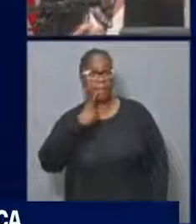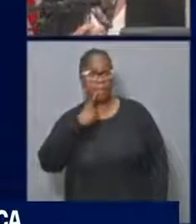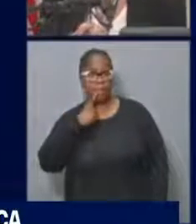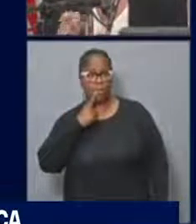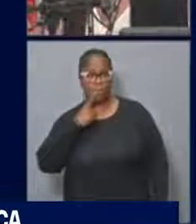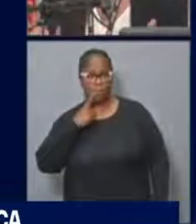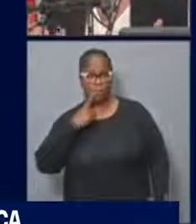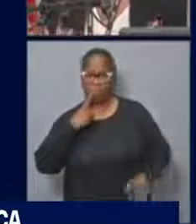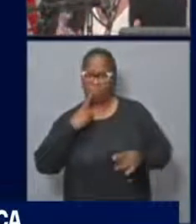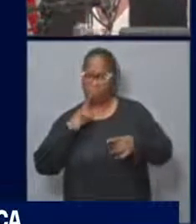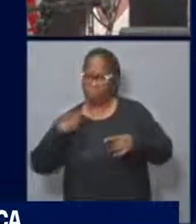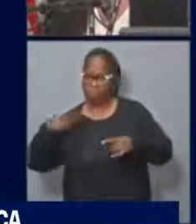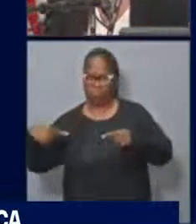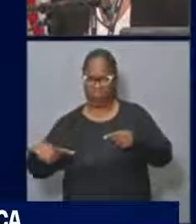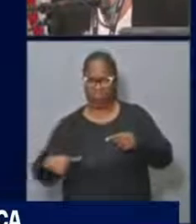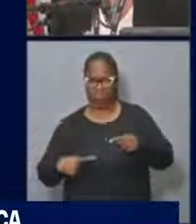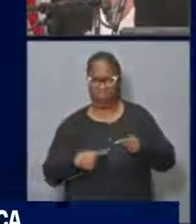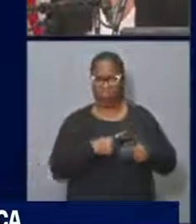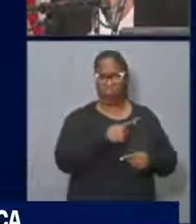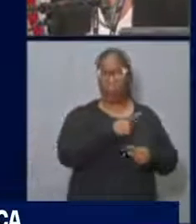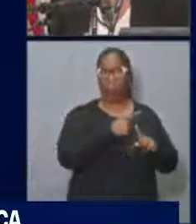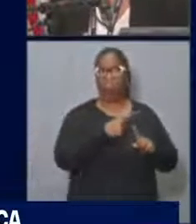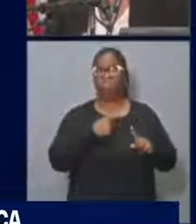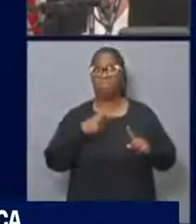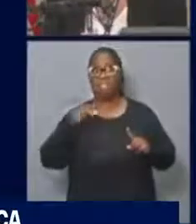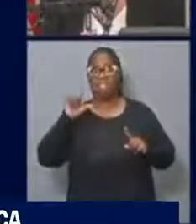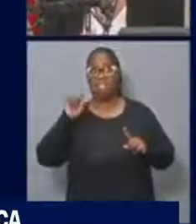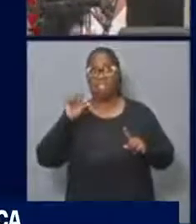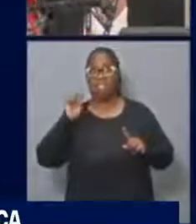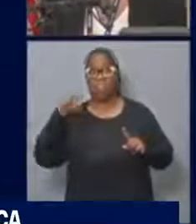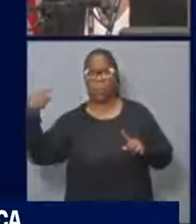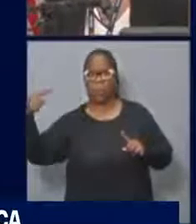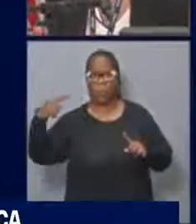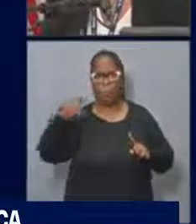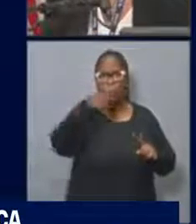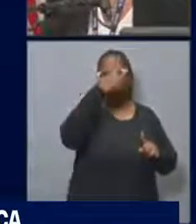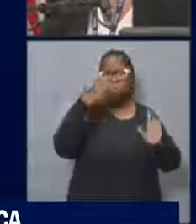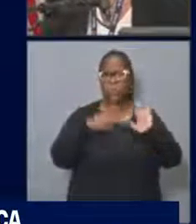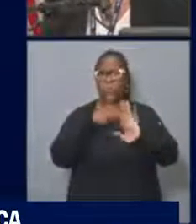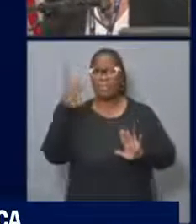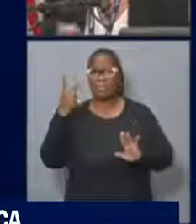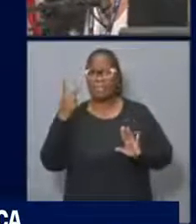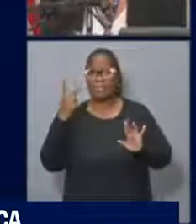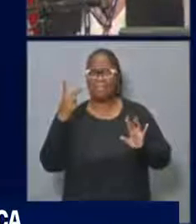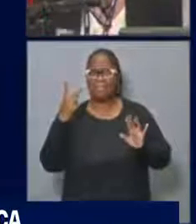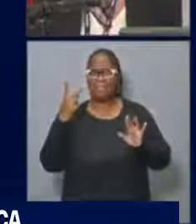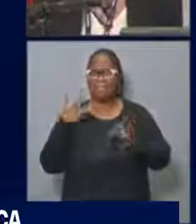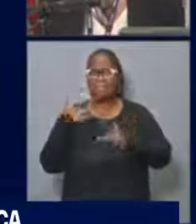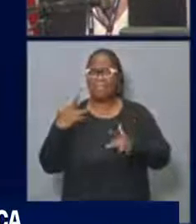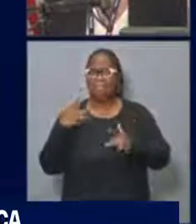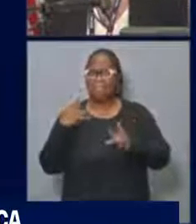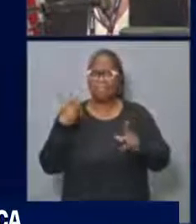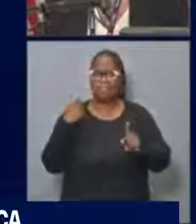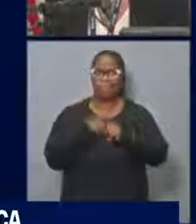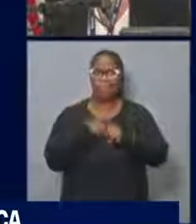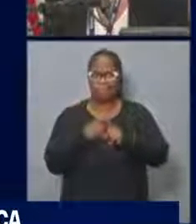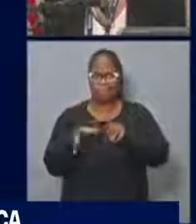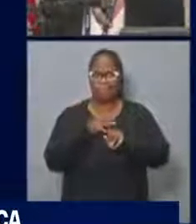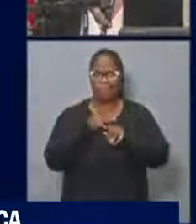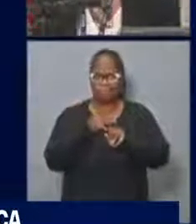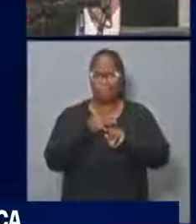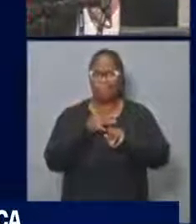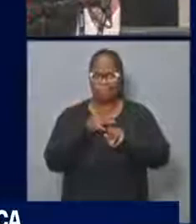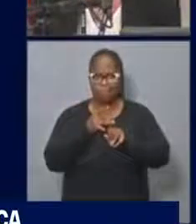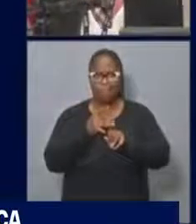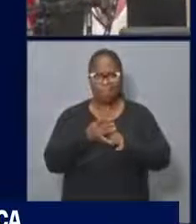virus. Latino people and Latinx people are also twice as likely to die of the virus, and we'll show that in a minute, when